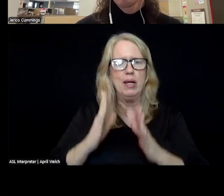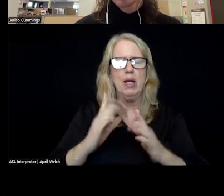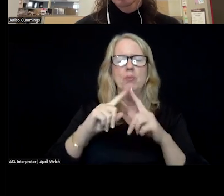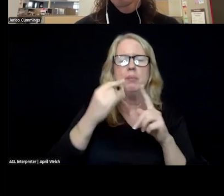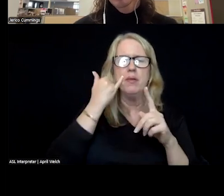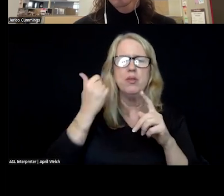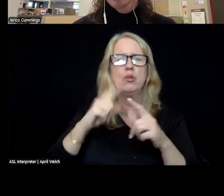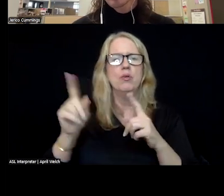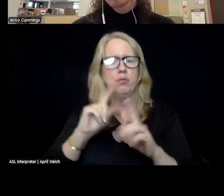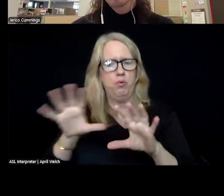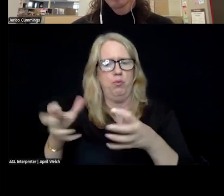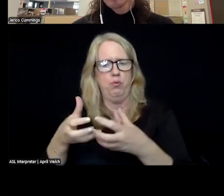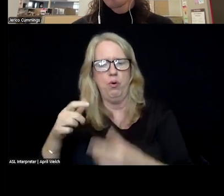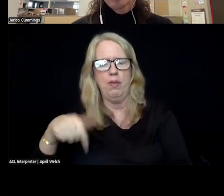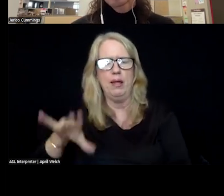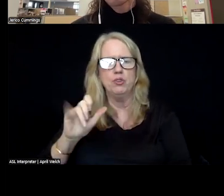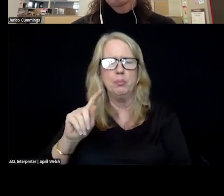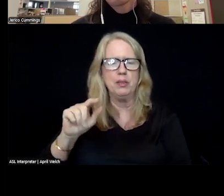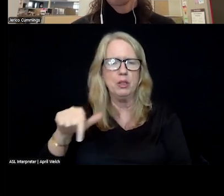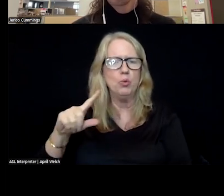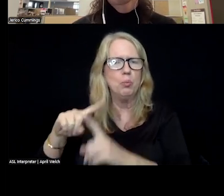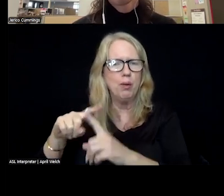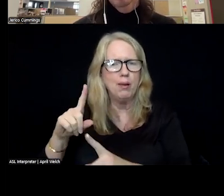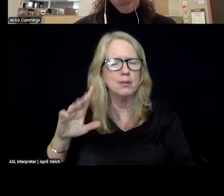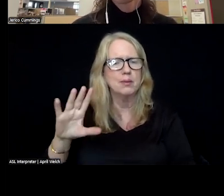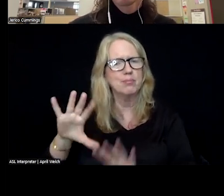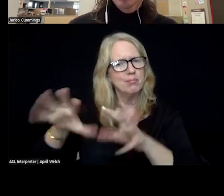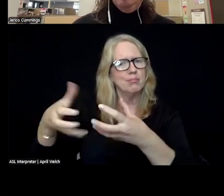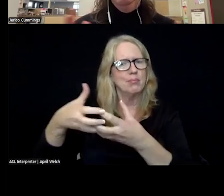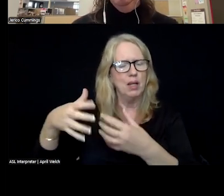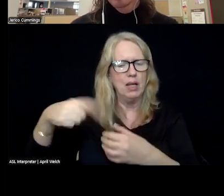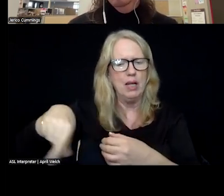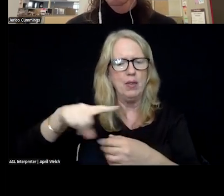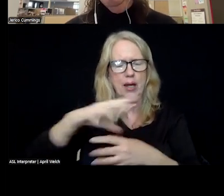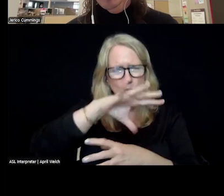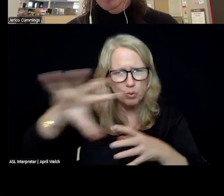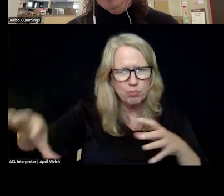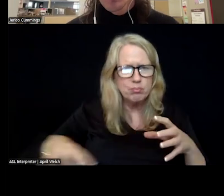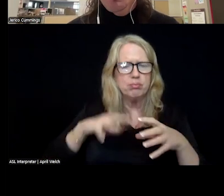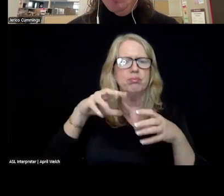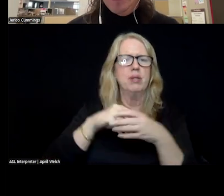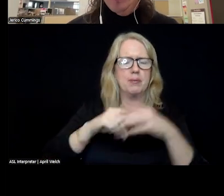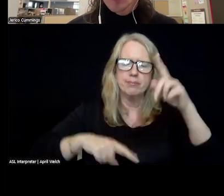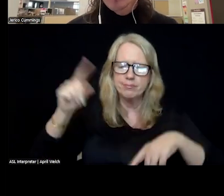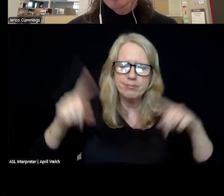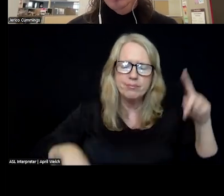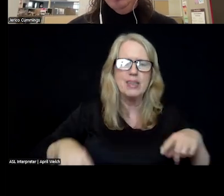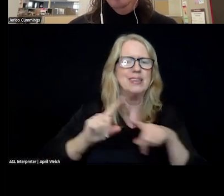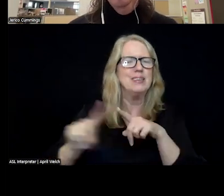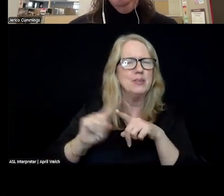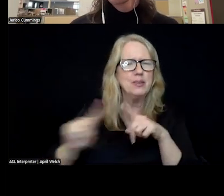2S LGBTQ plus ways of being and meant to encapsulate all of the various tribal